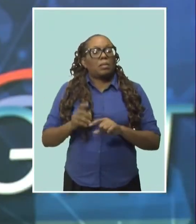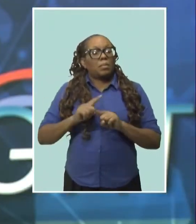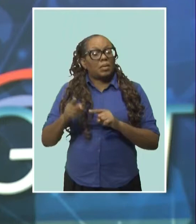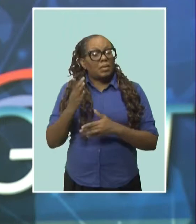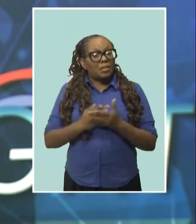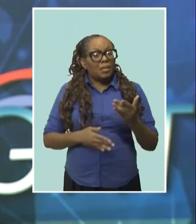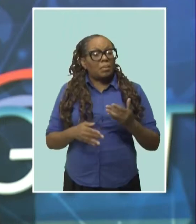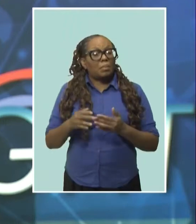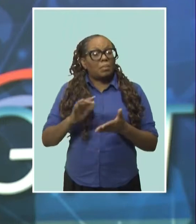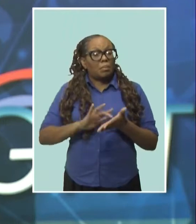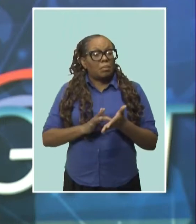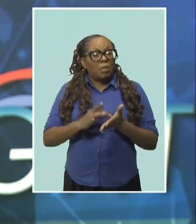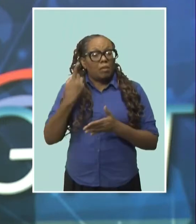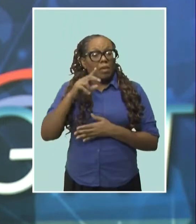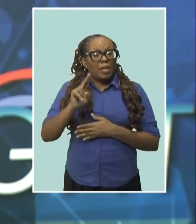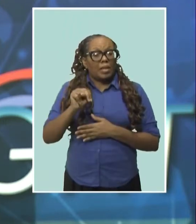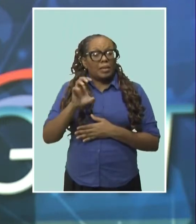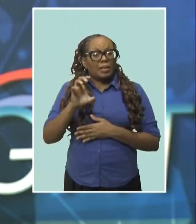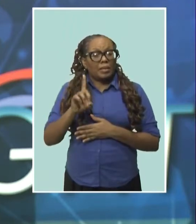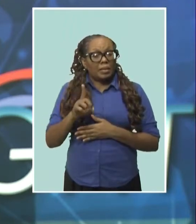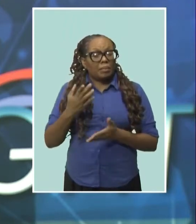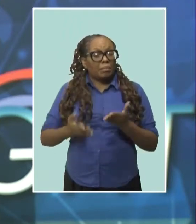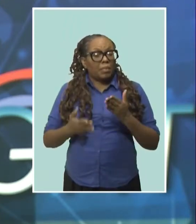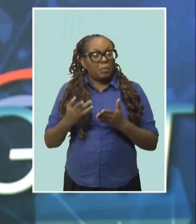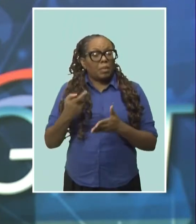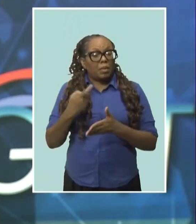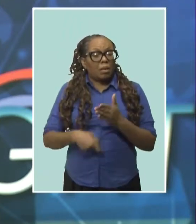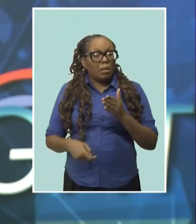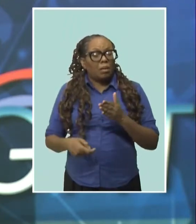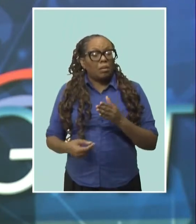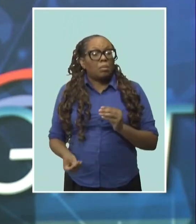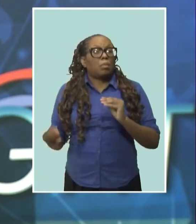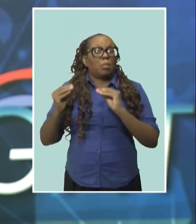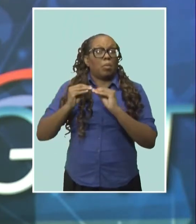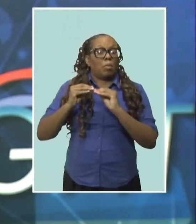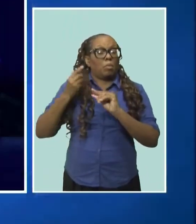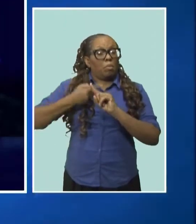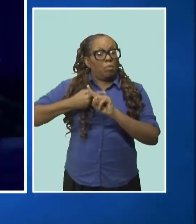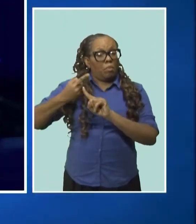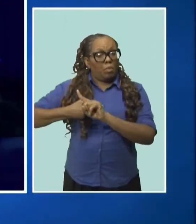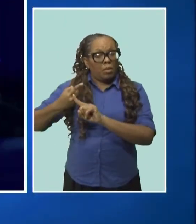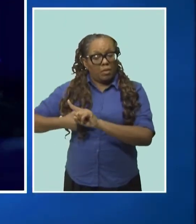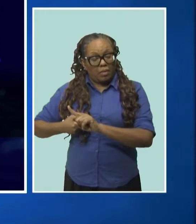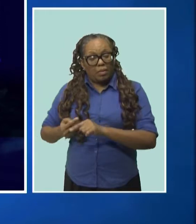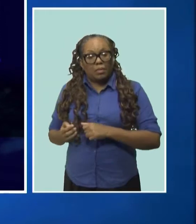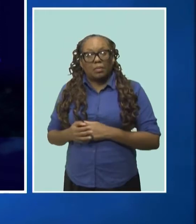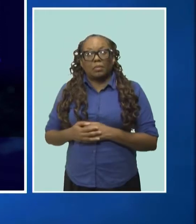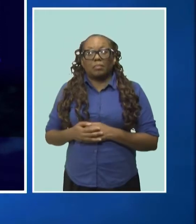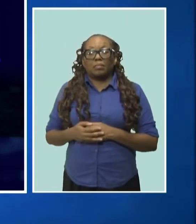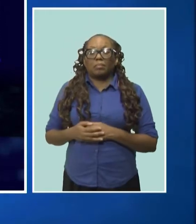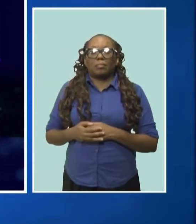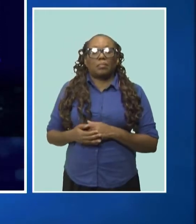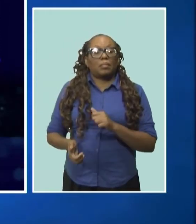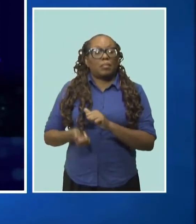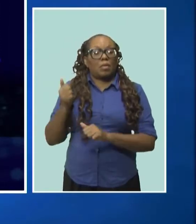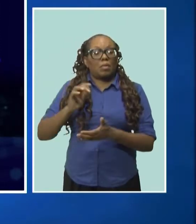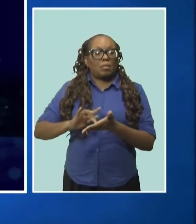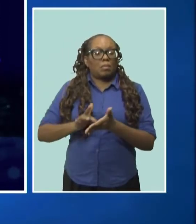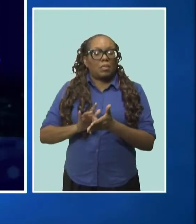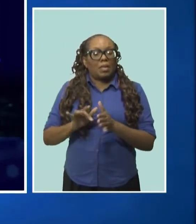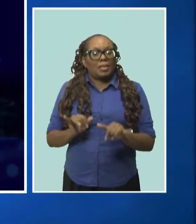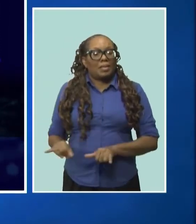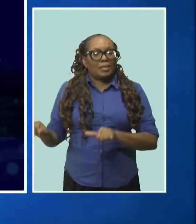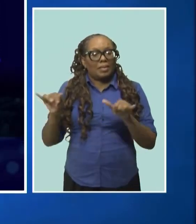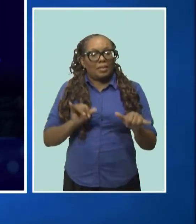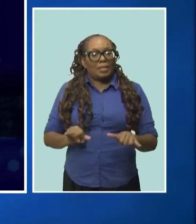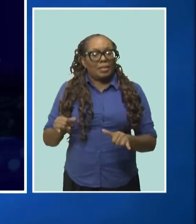for non-communicable diseases may cost more per month. Most medications will remain the same price. However, like, give you